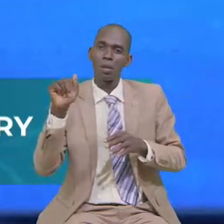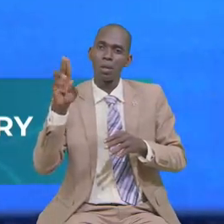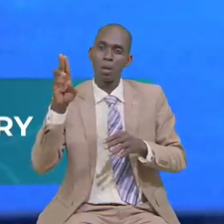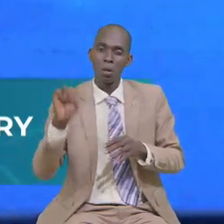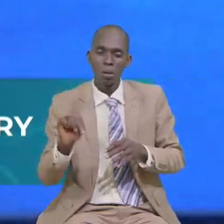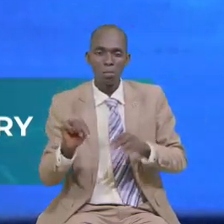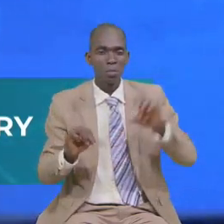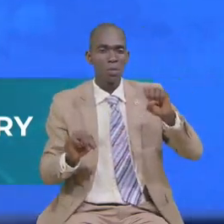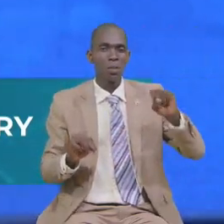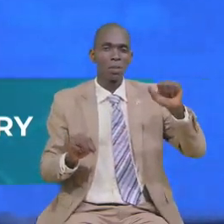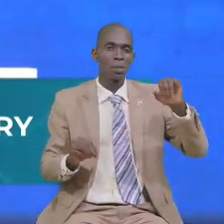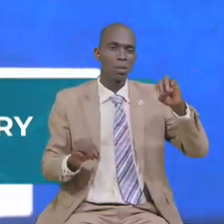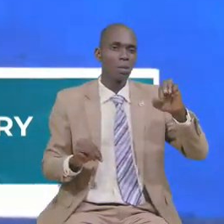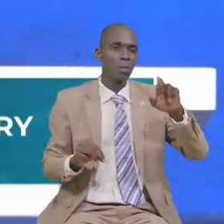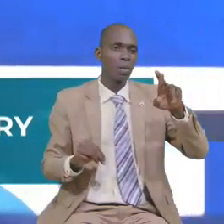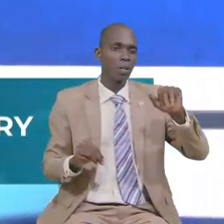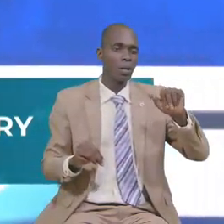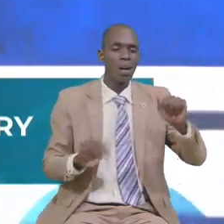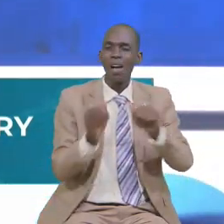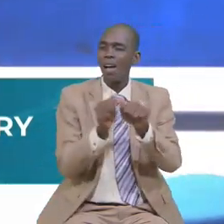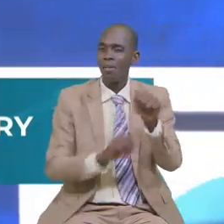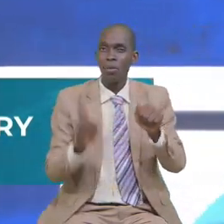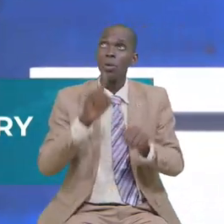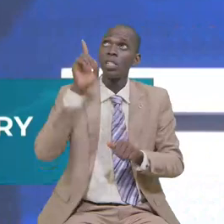Samaria, everywhere he went,